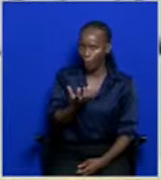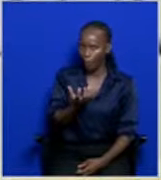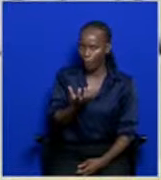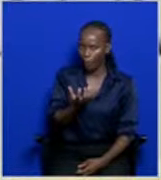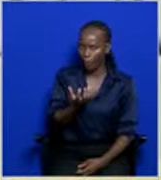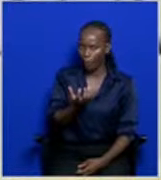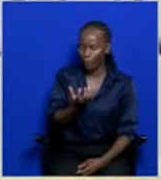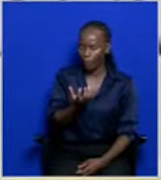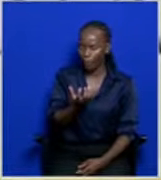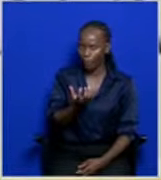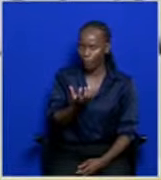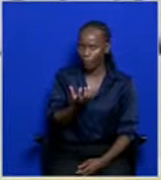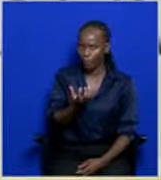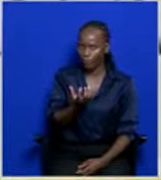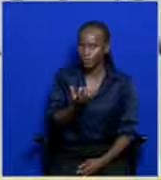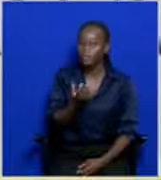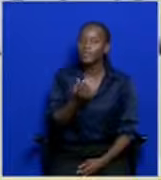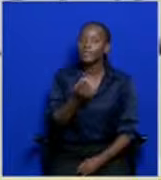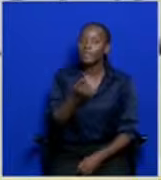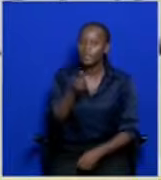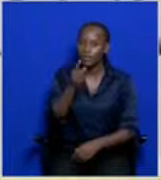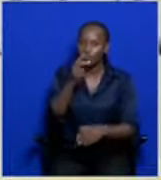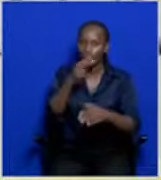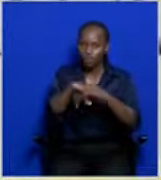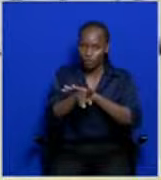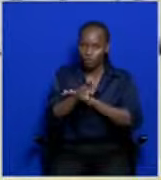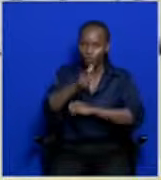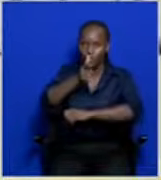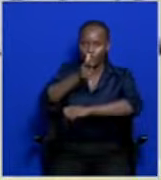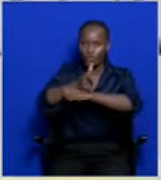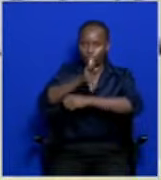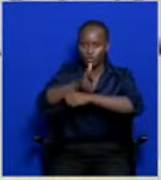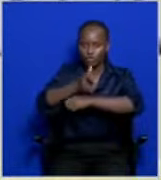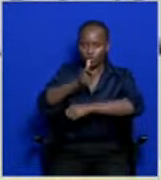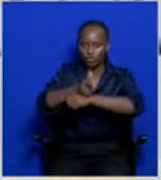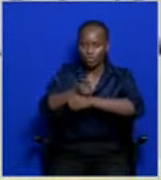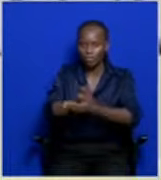video footage to forensic to compile a forensic album.